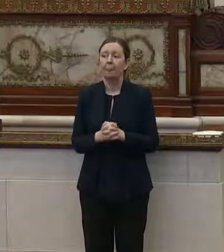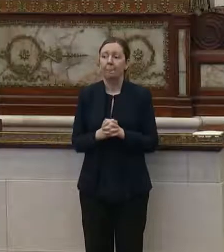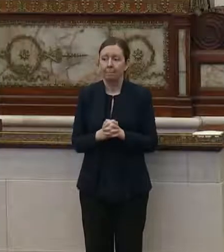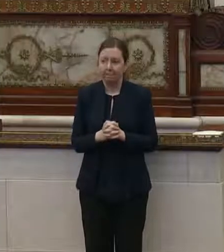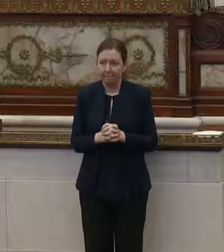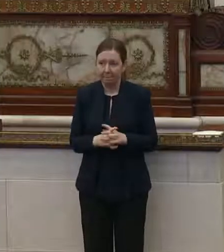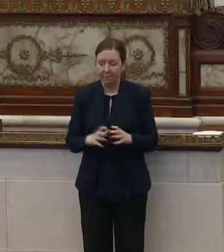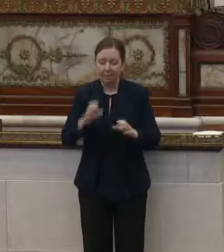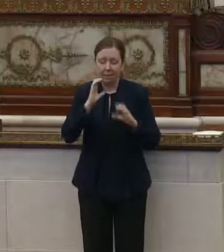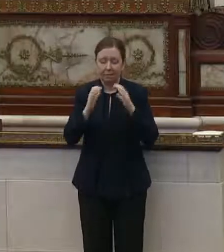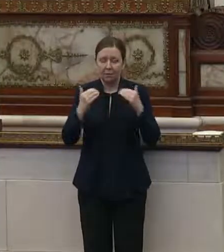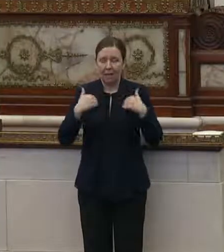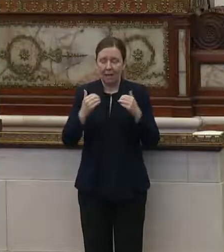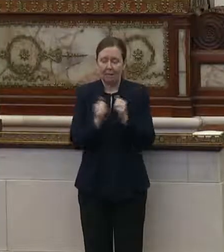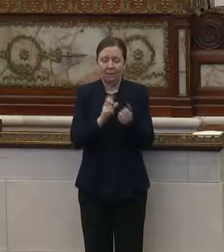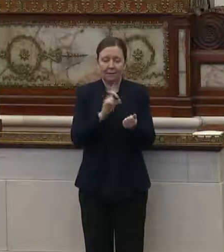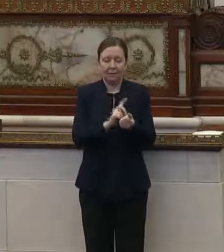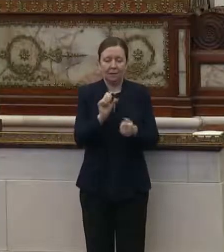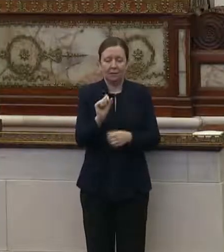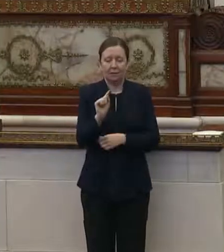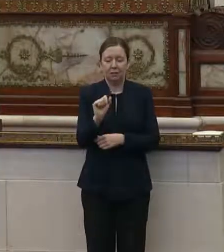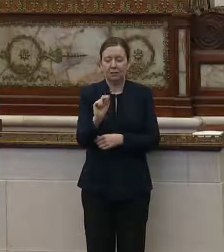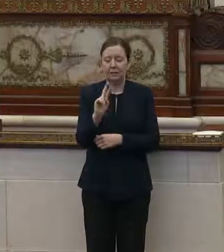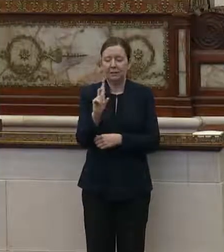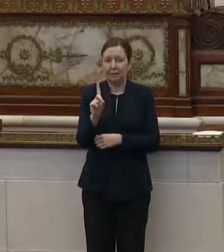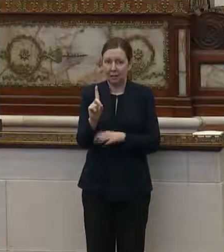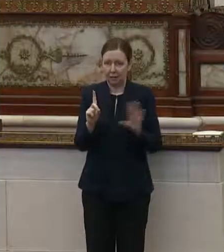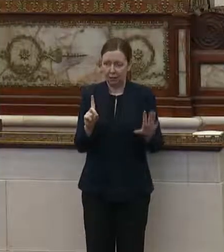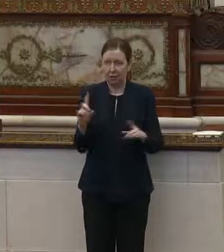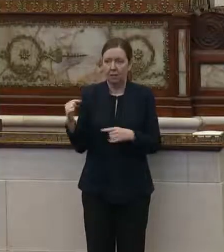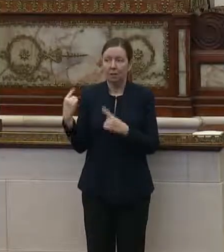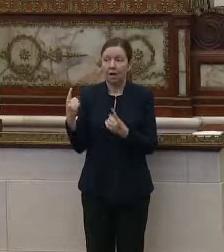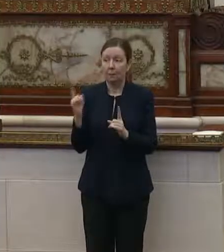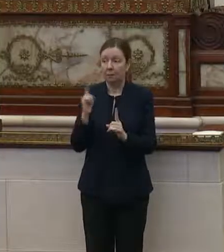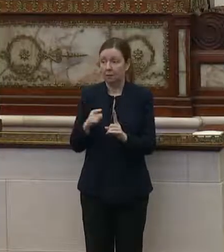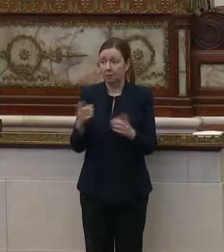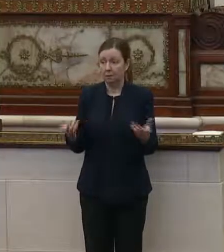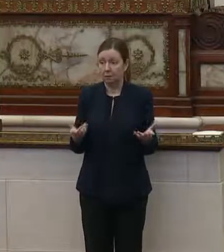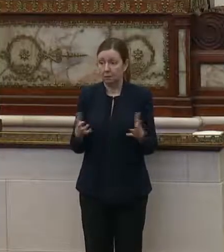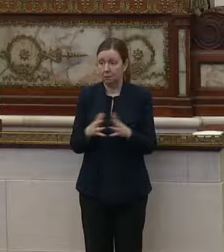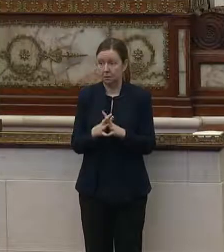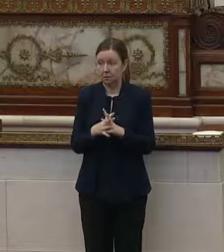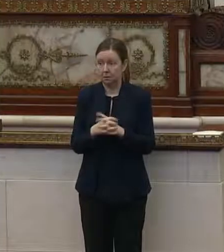the conversations I had with Dr. Stanford up until,